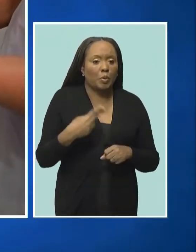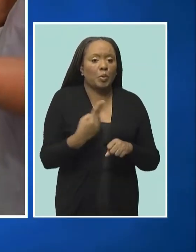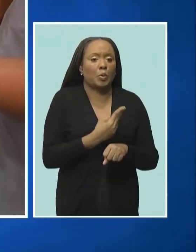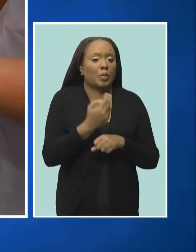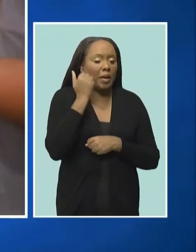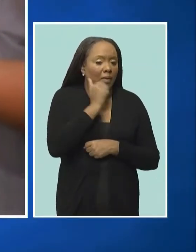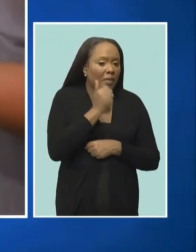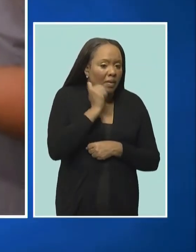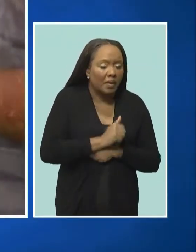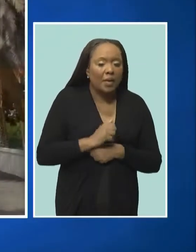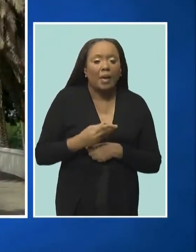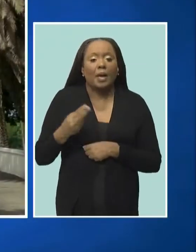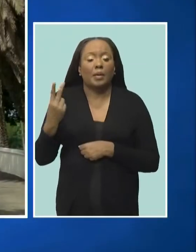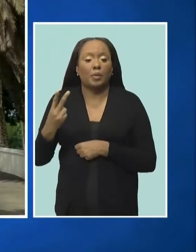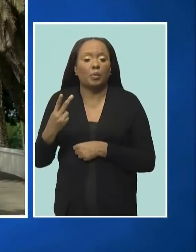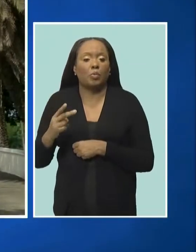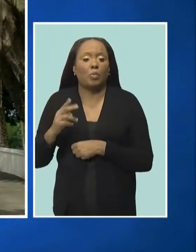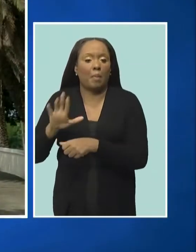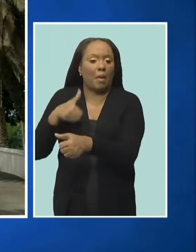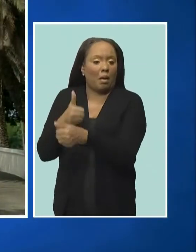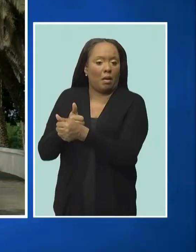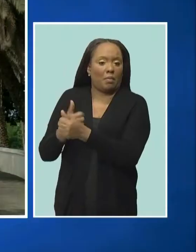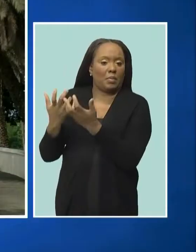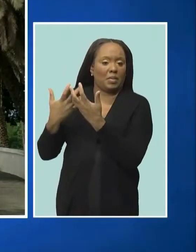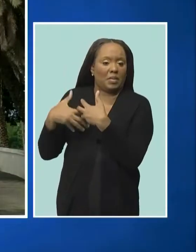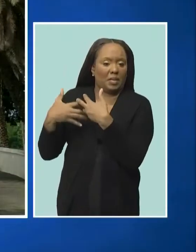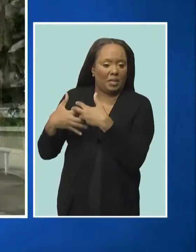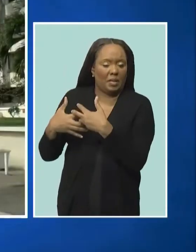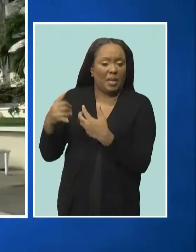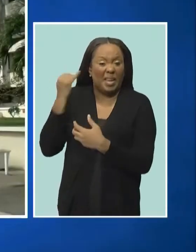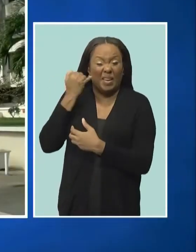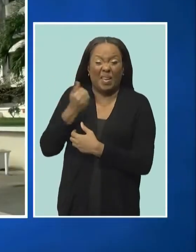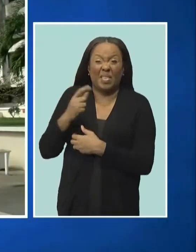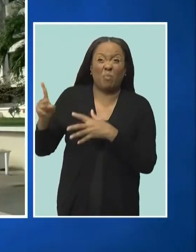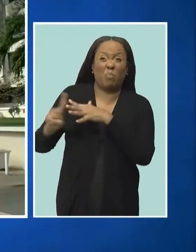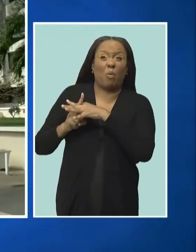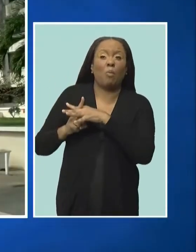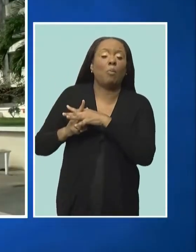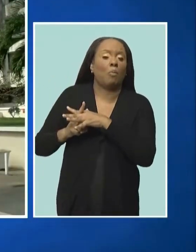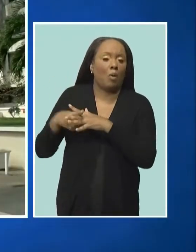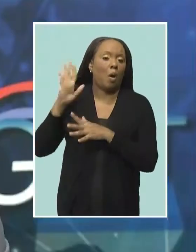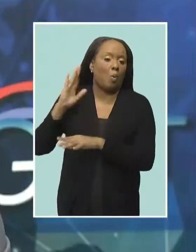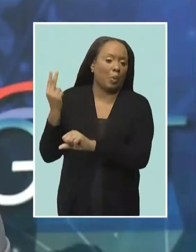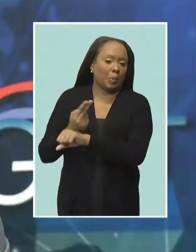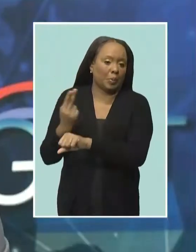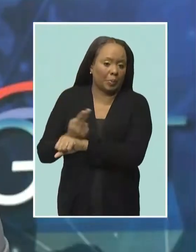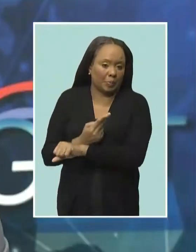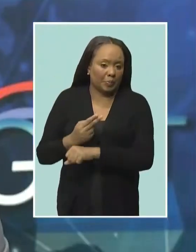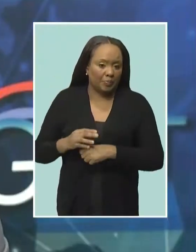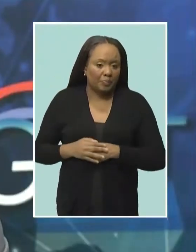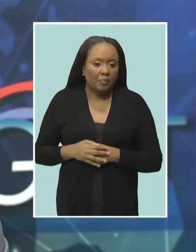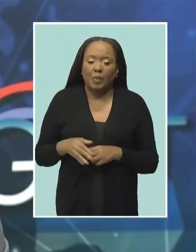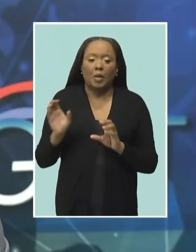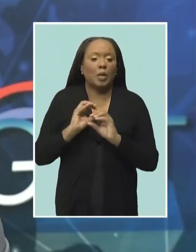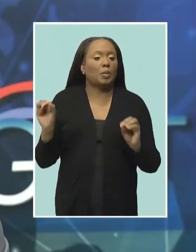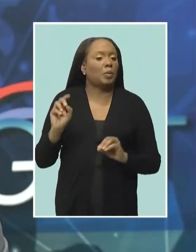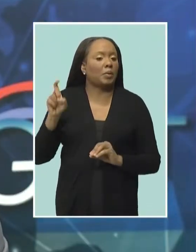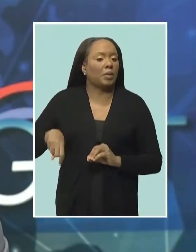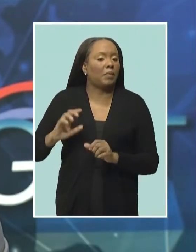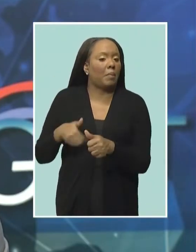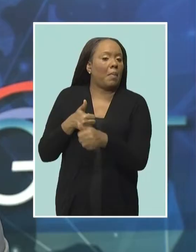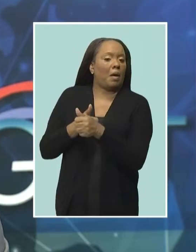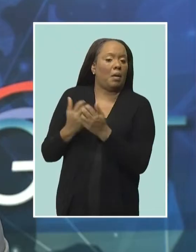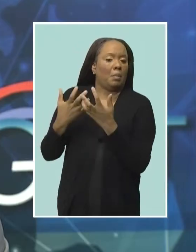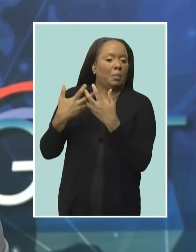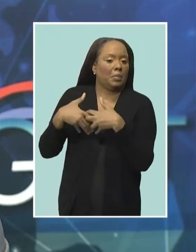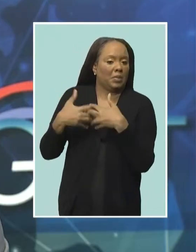other 2 are backup machines and are ready for immediate use should the need arise. According to the release, there has been no